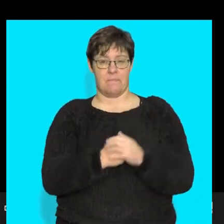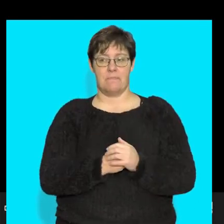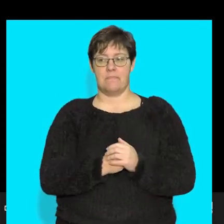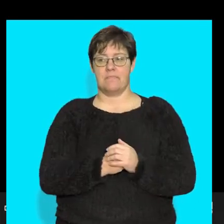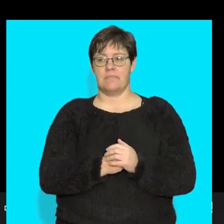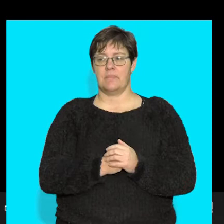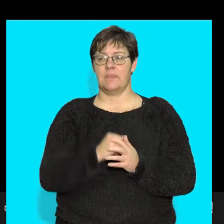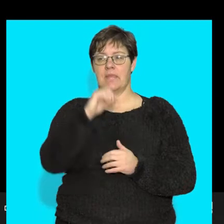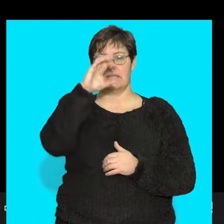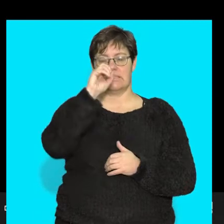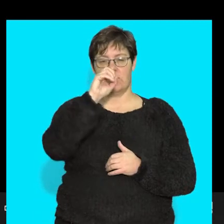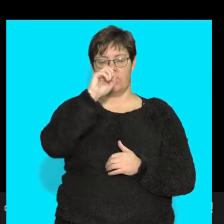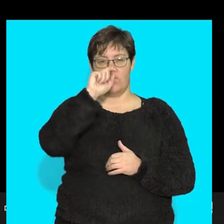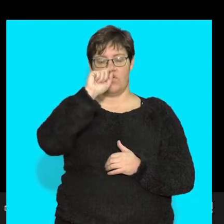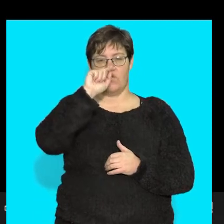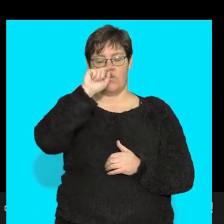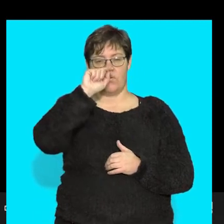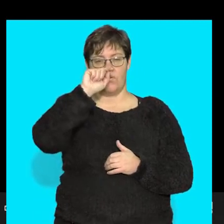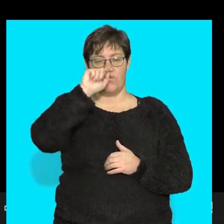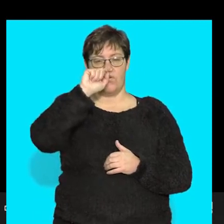multiplied by the